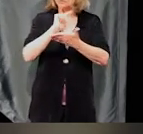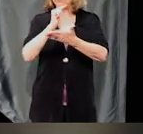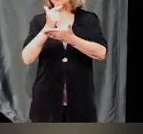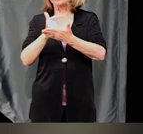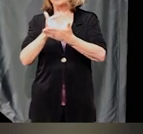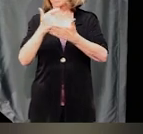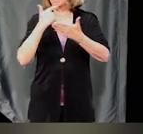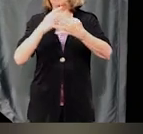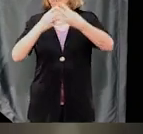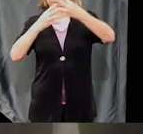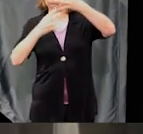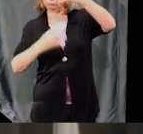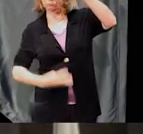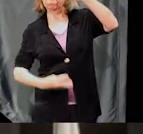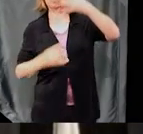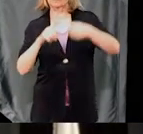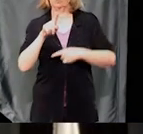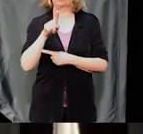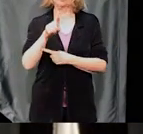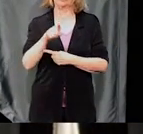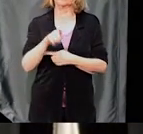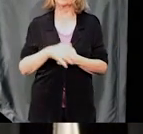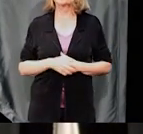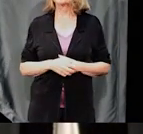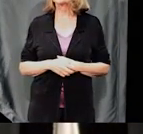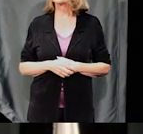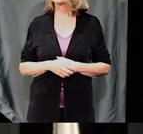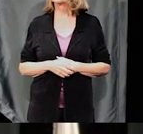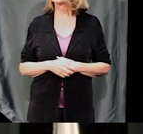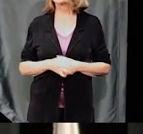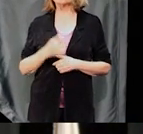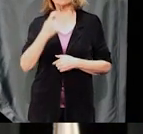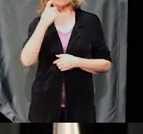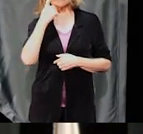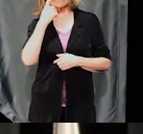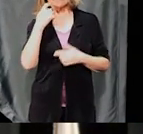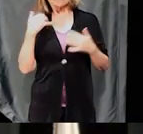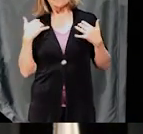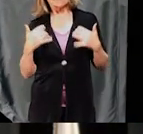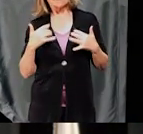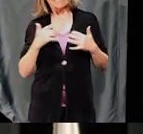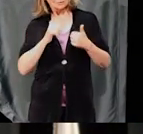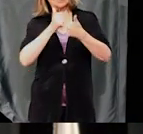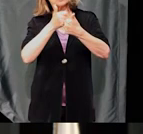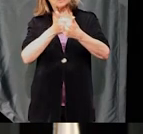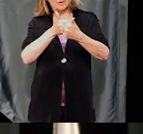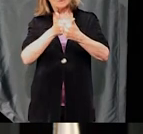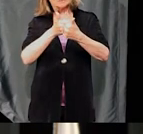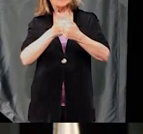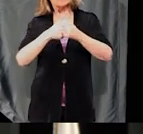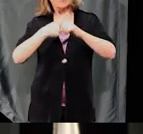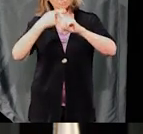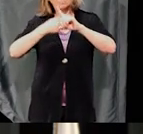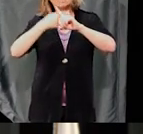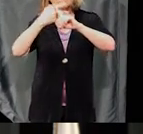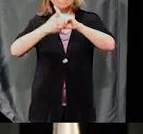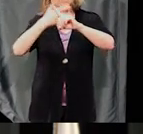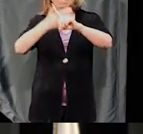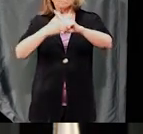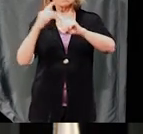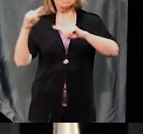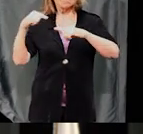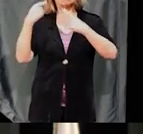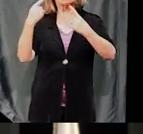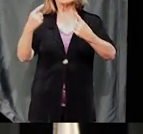more questions. The past few months have been nothing short of an ongoing challenge for all of us in a variety of ways.